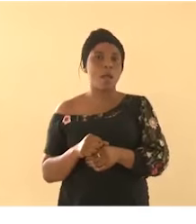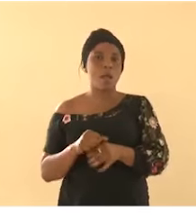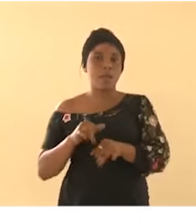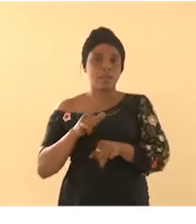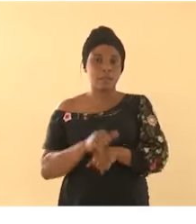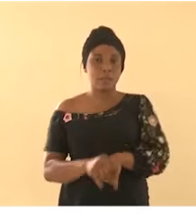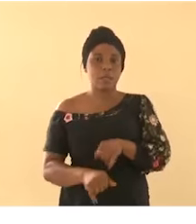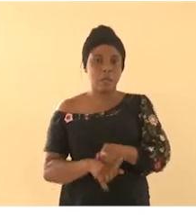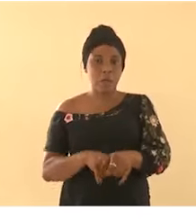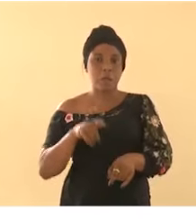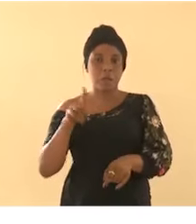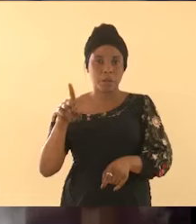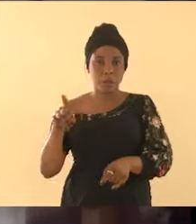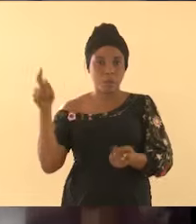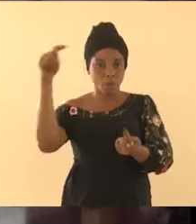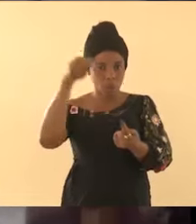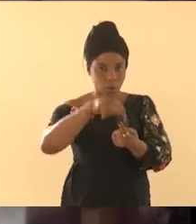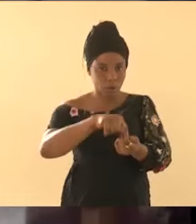delaying.